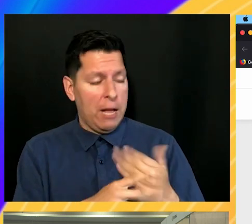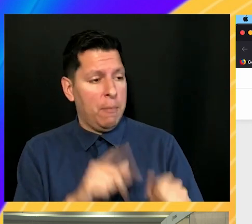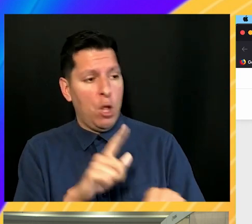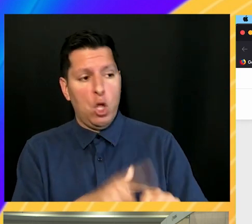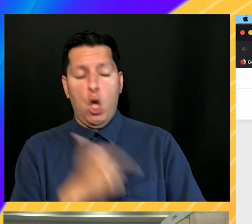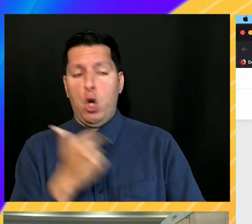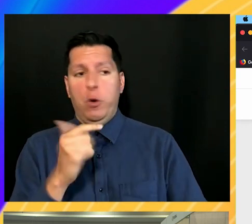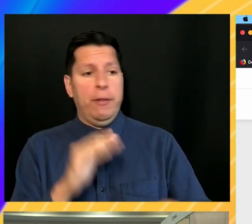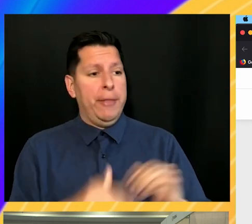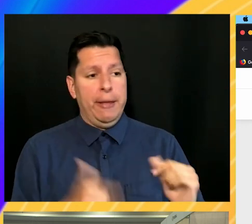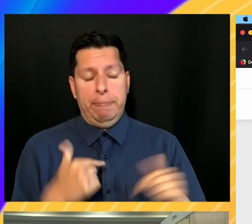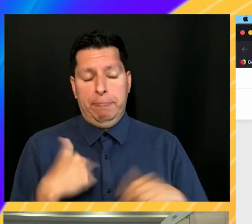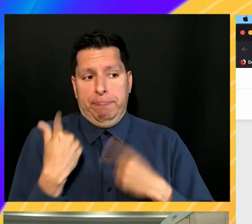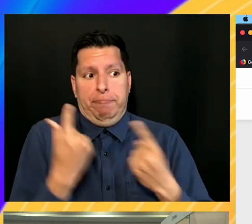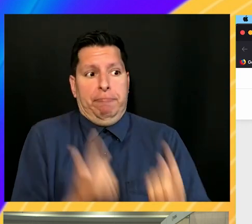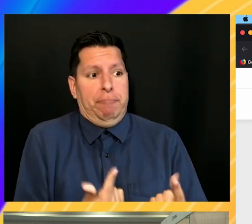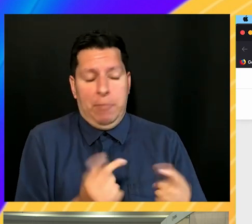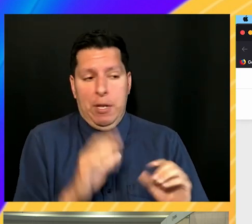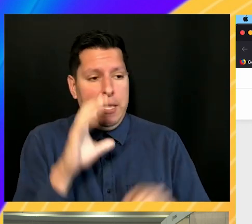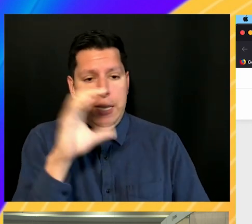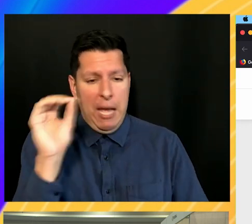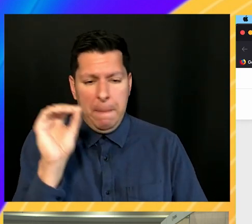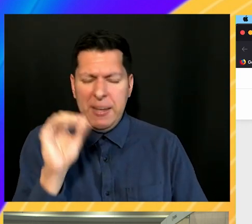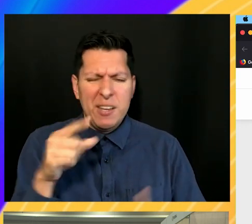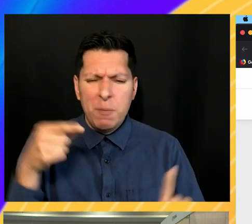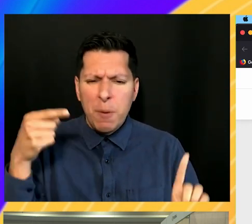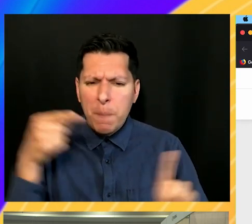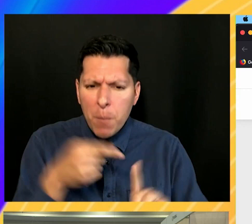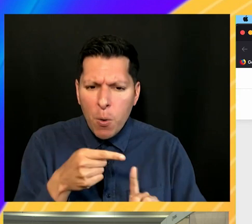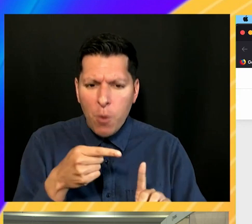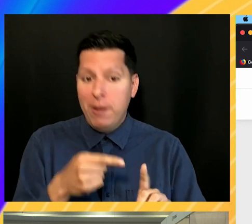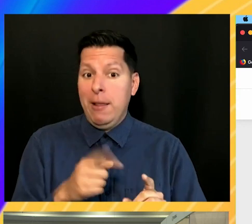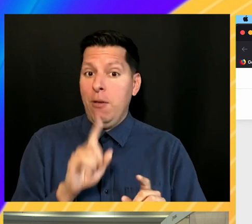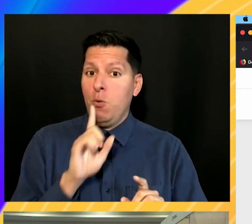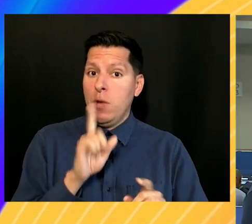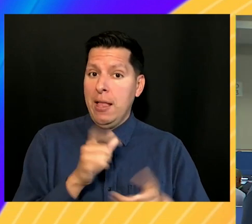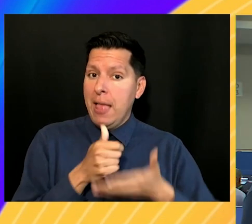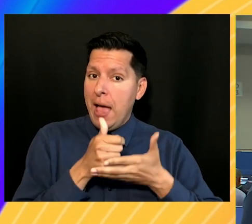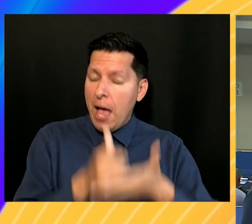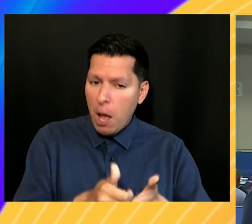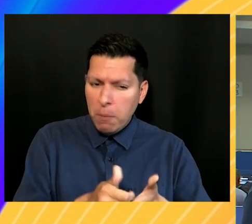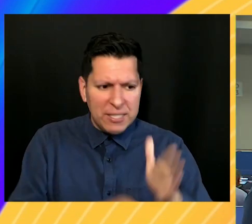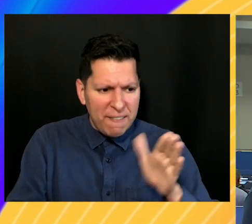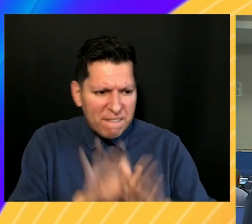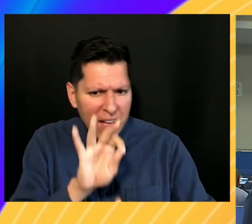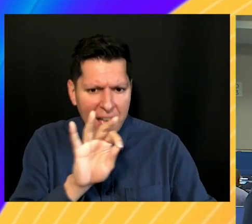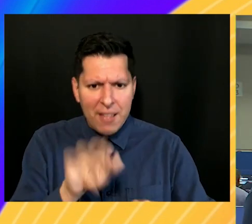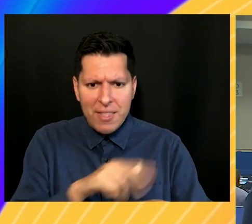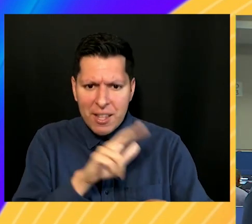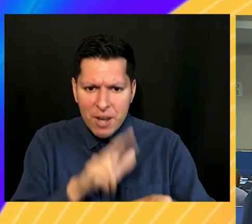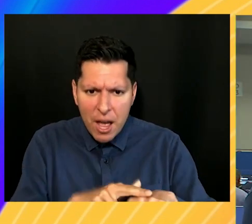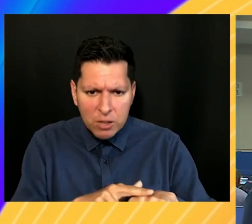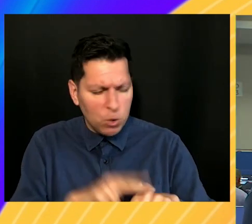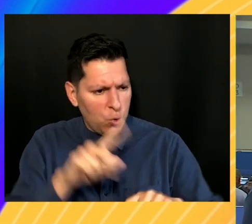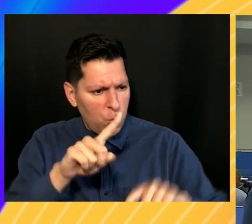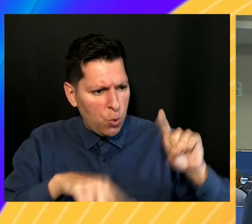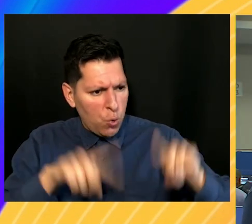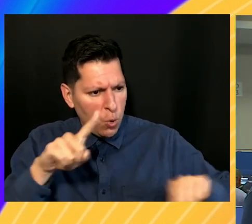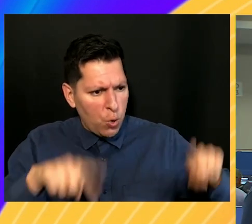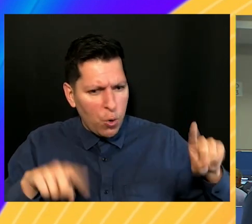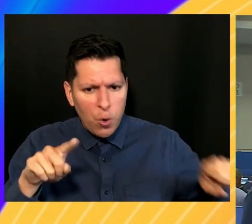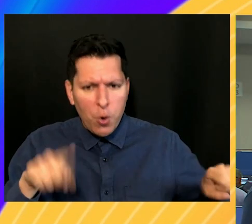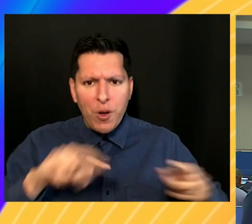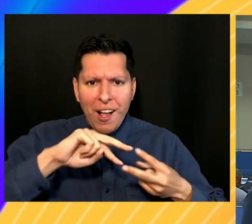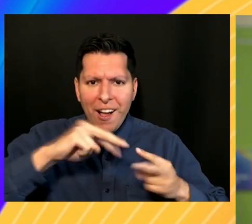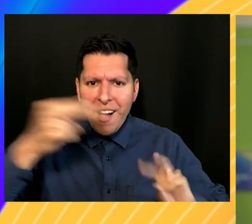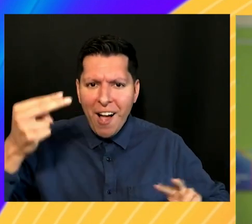company. But 1,000 Genome was this endeavor to basically capture the naturally occurring genetic variation across multiple